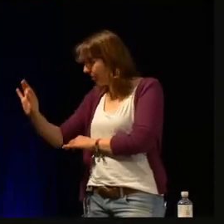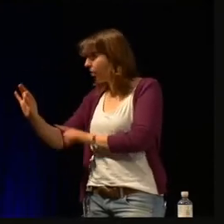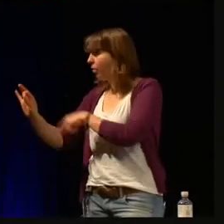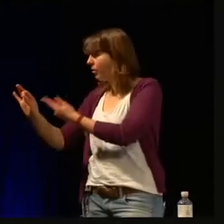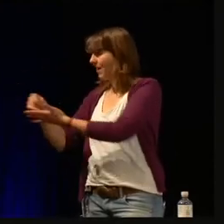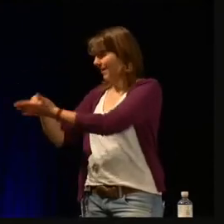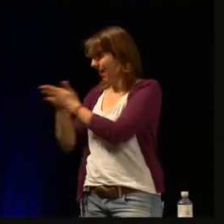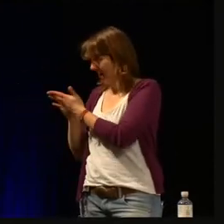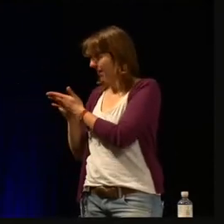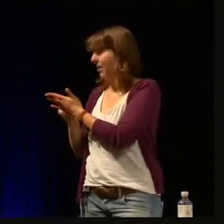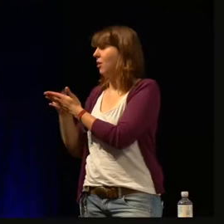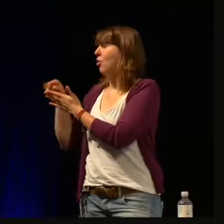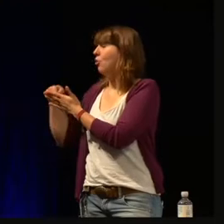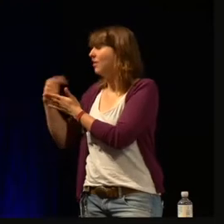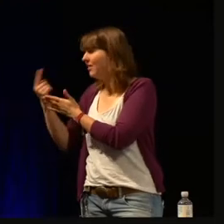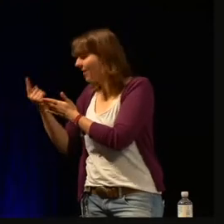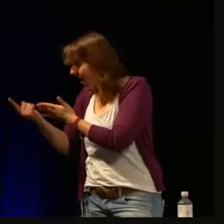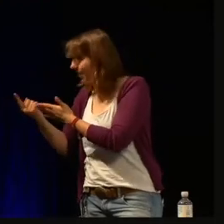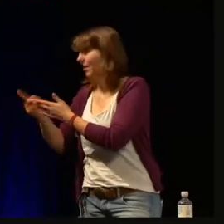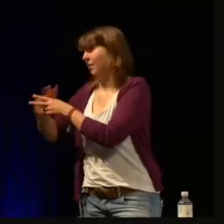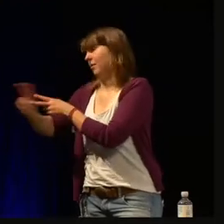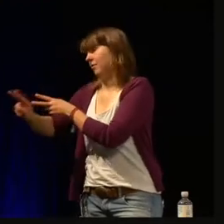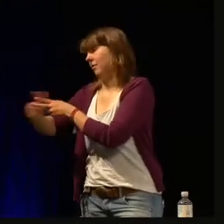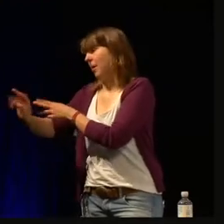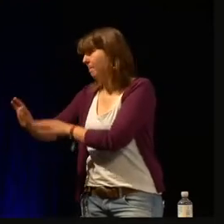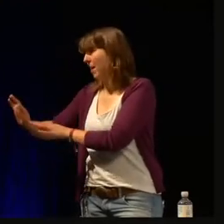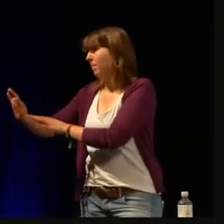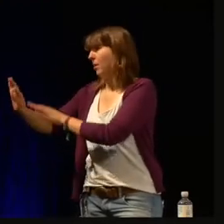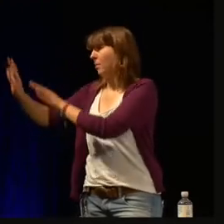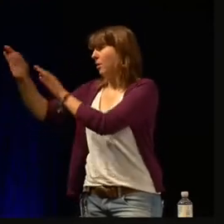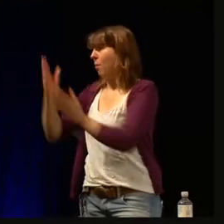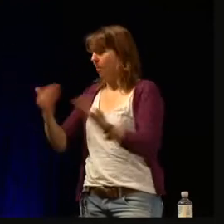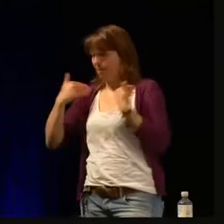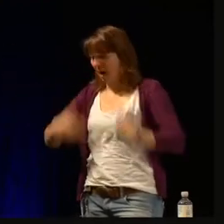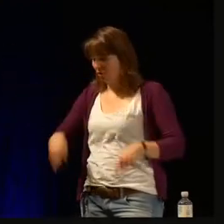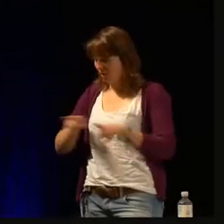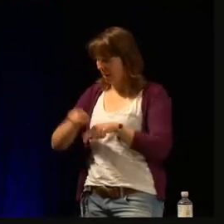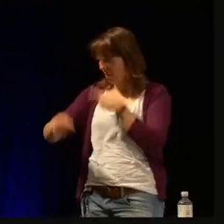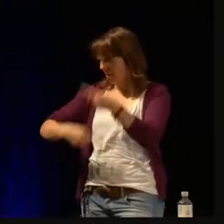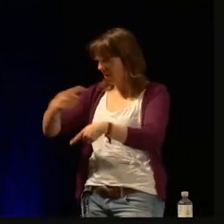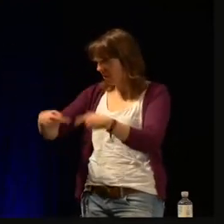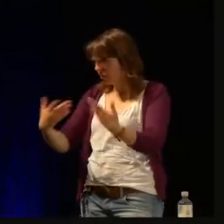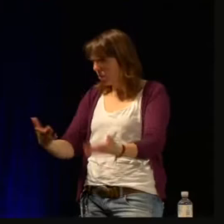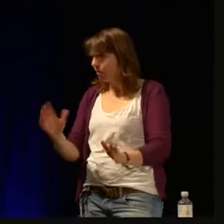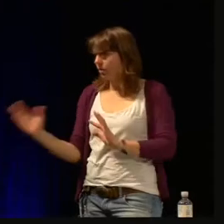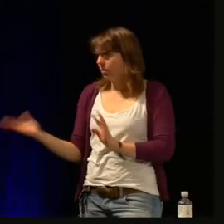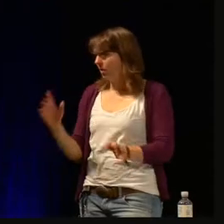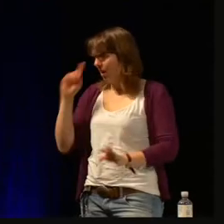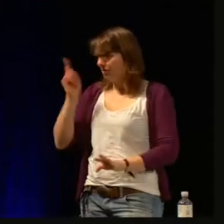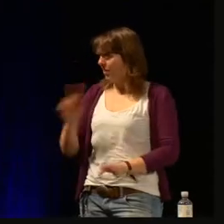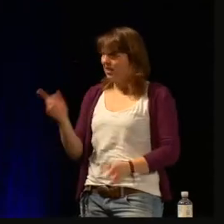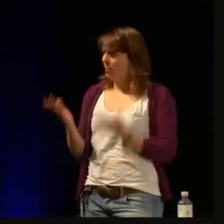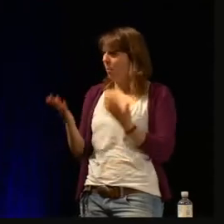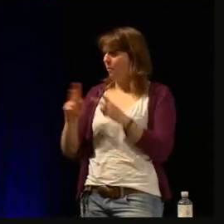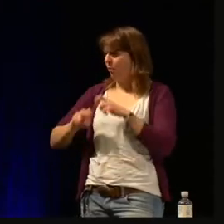find mistakes, communicate them, and then adjust and correct the model. I'm not sure